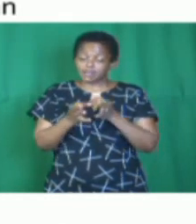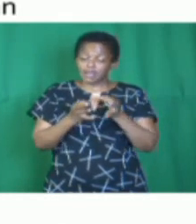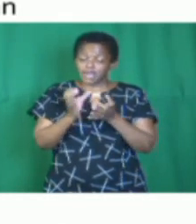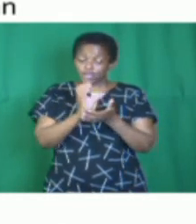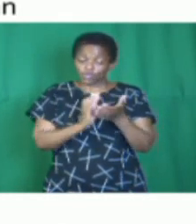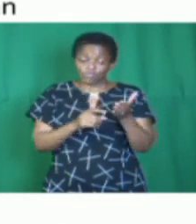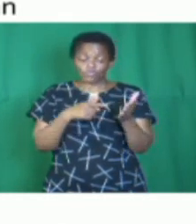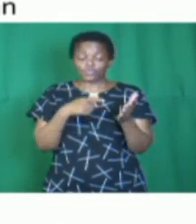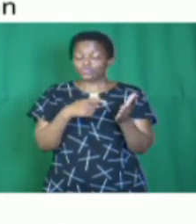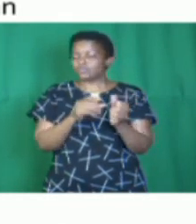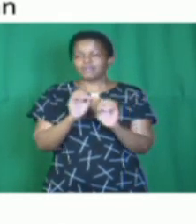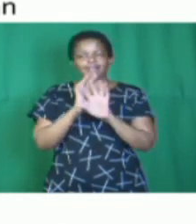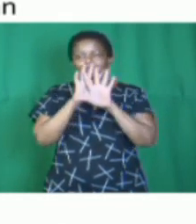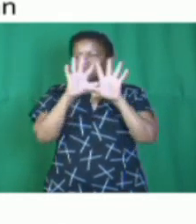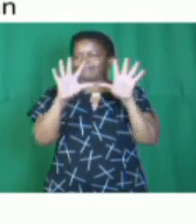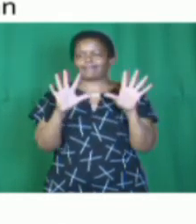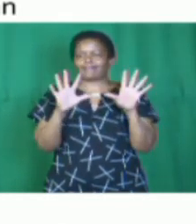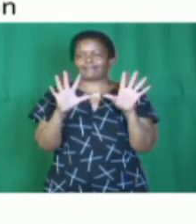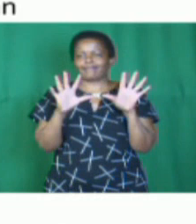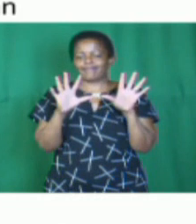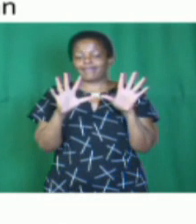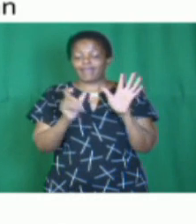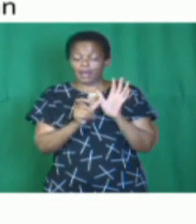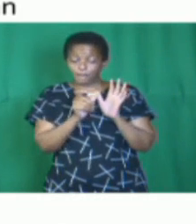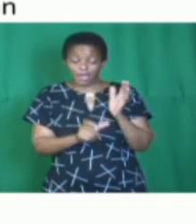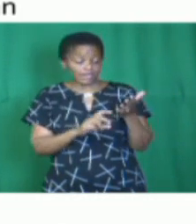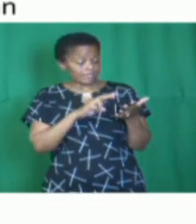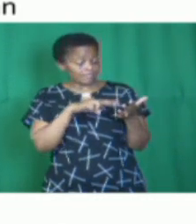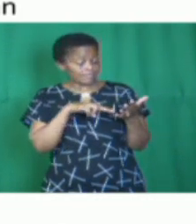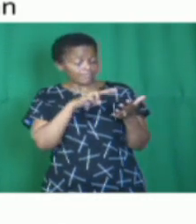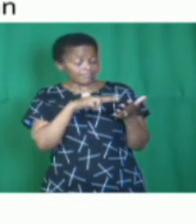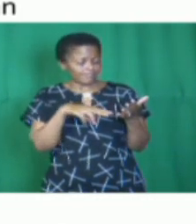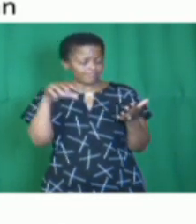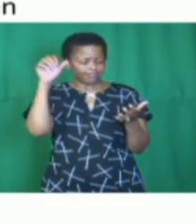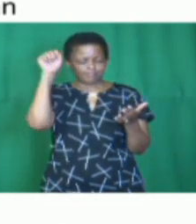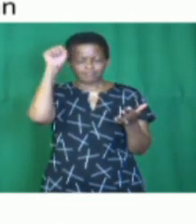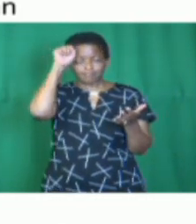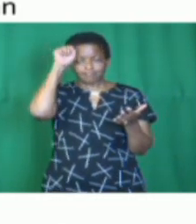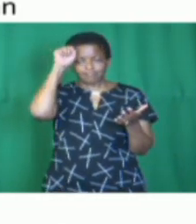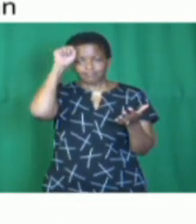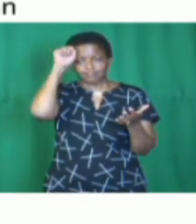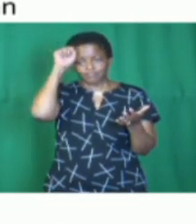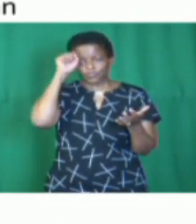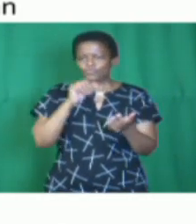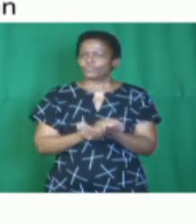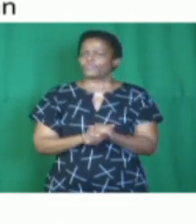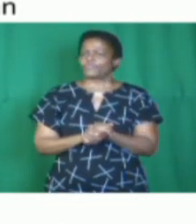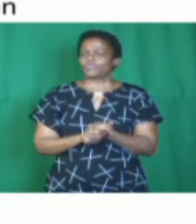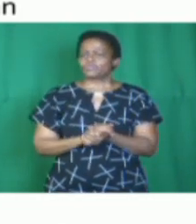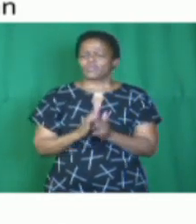vivid, and it creates a lasting impression on the reader. How can you achieve